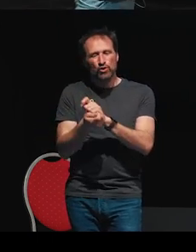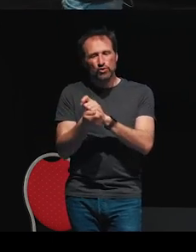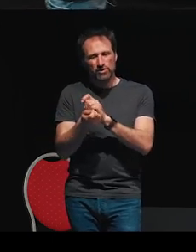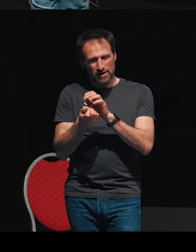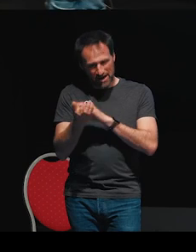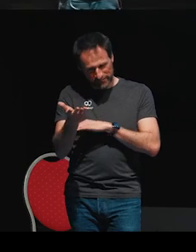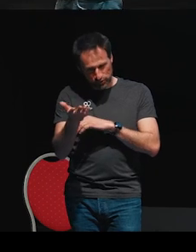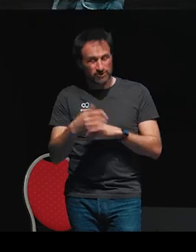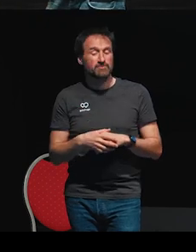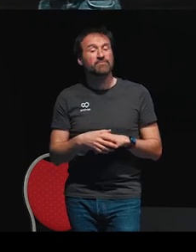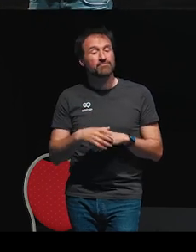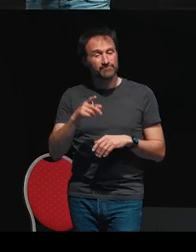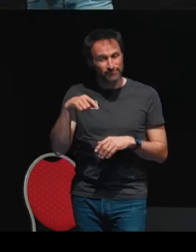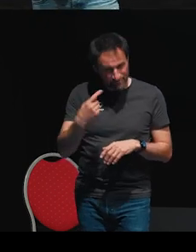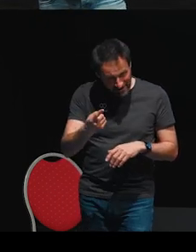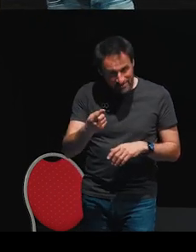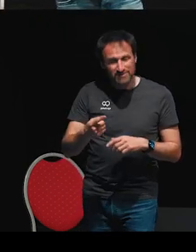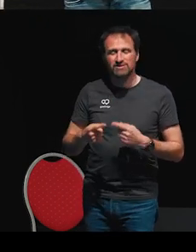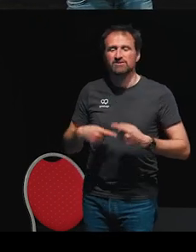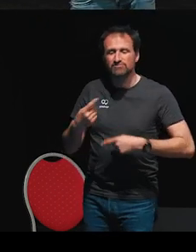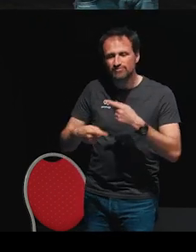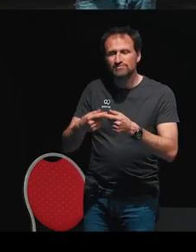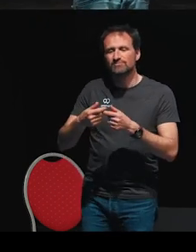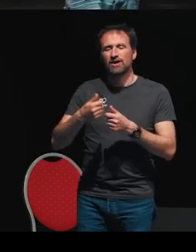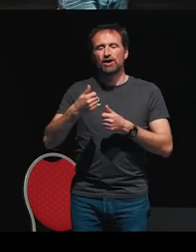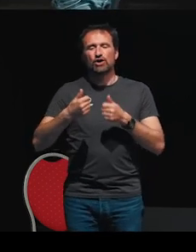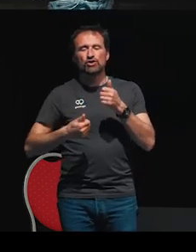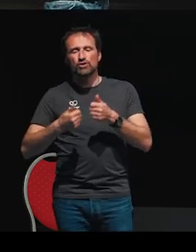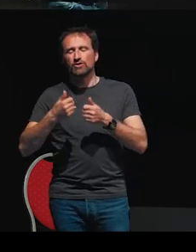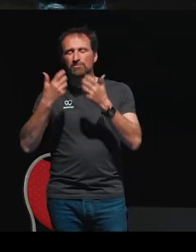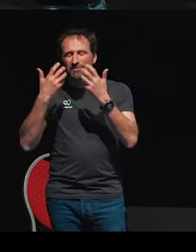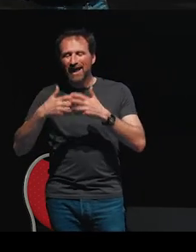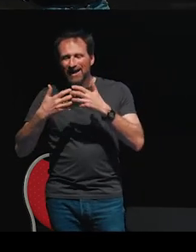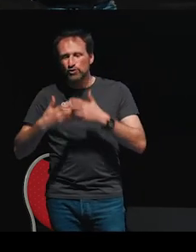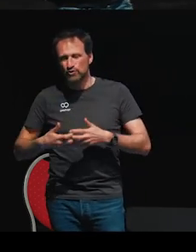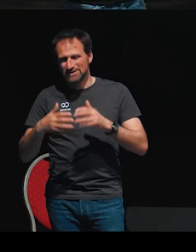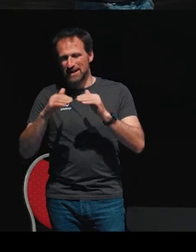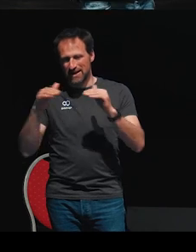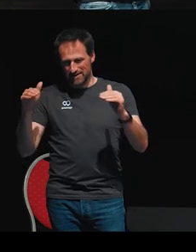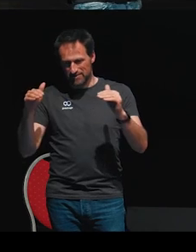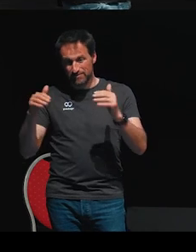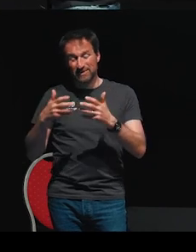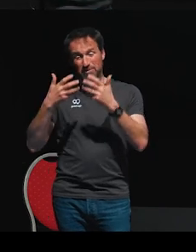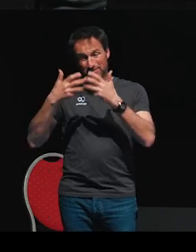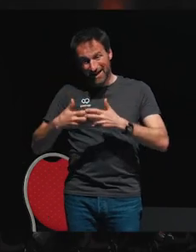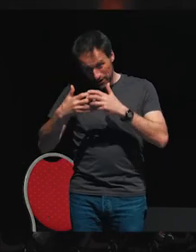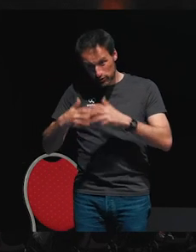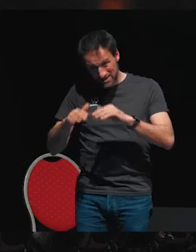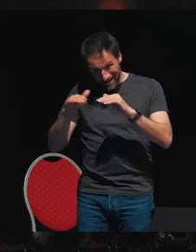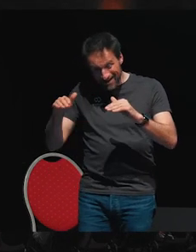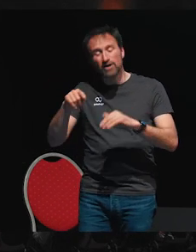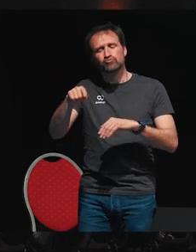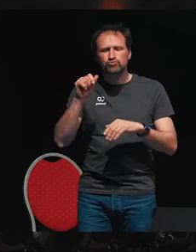you run into the computation phase, into the computation layer. In this layer, you could do